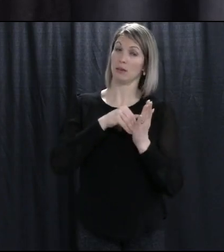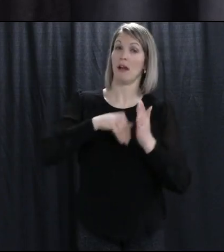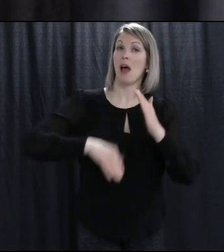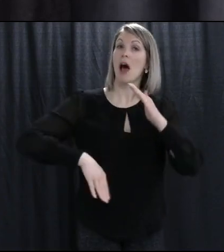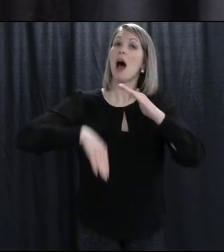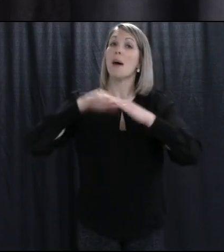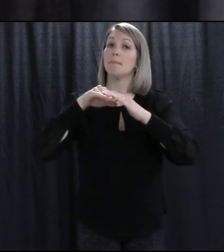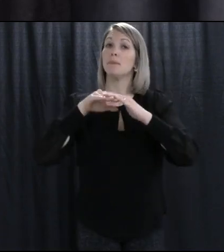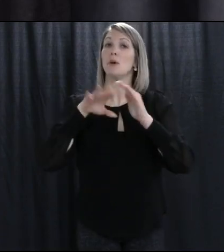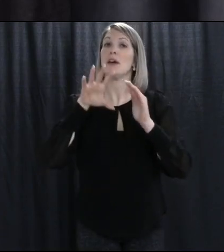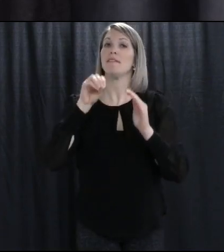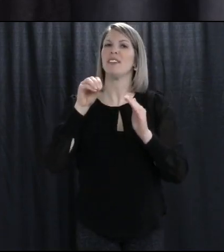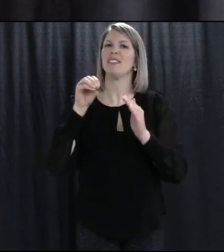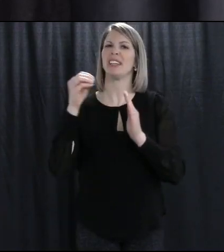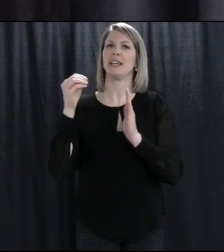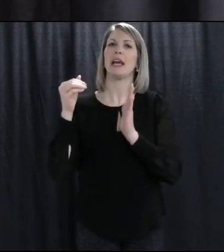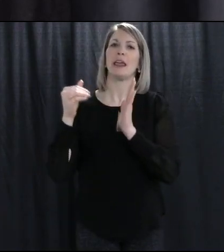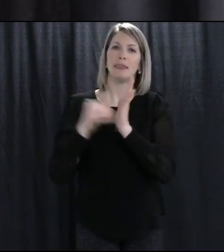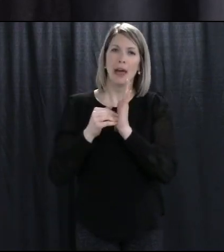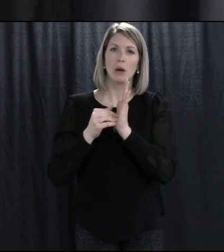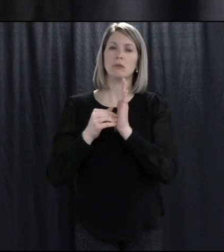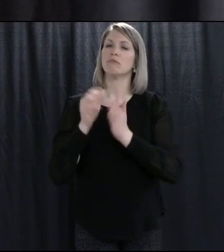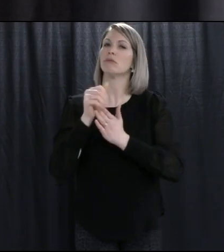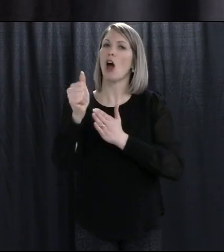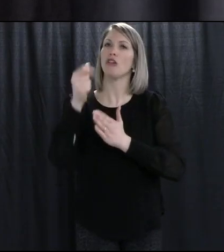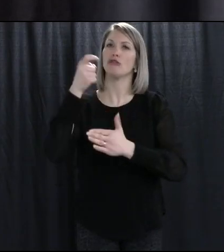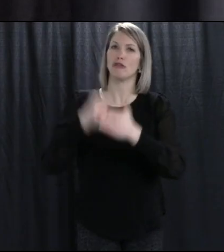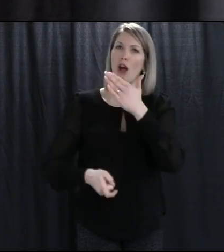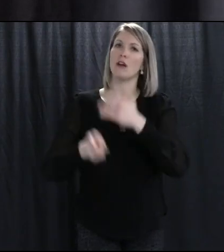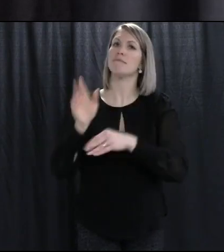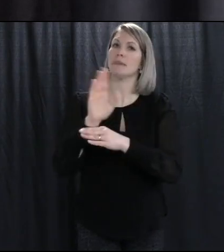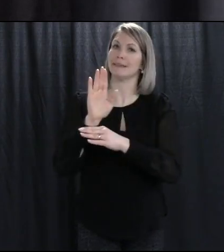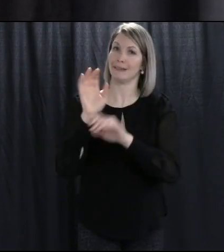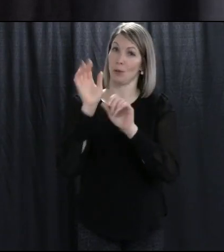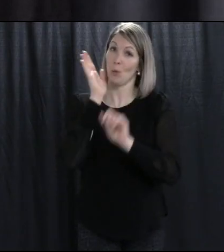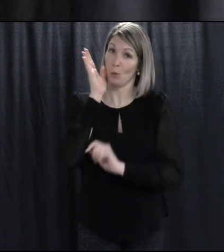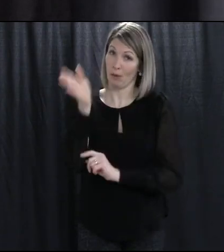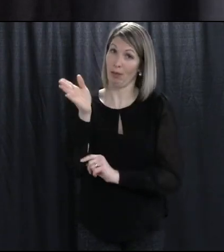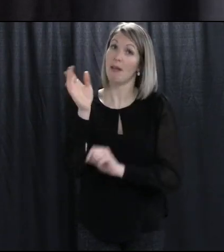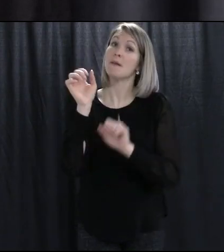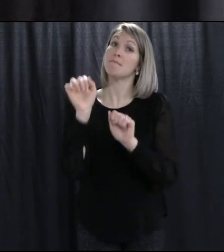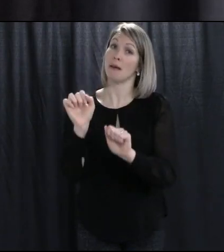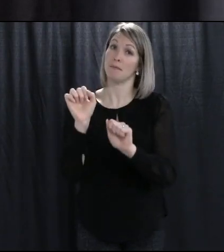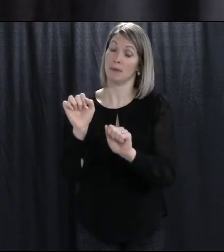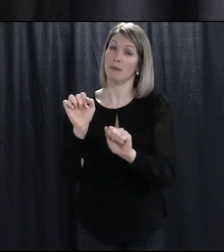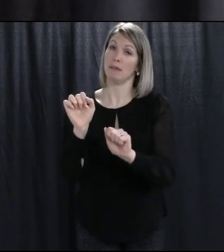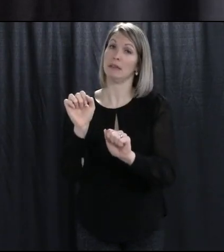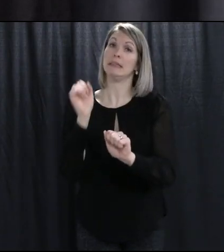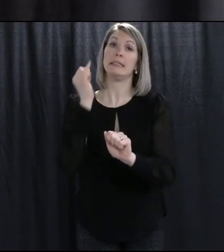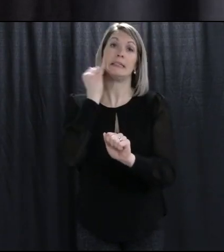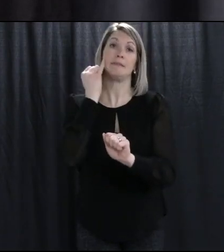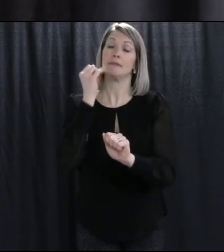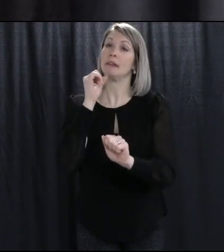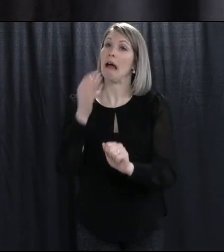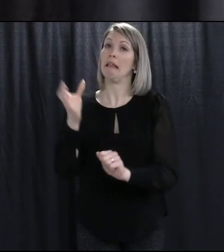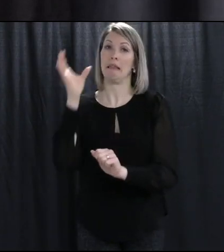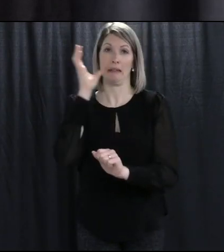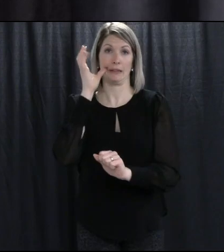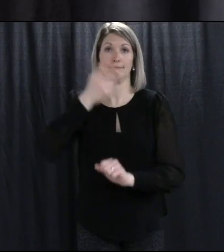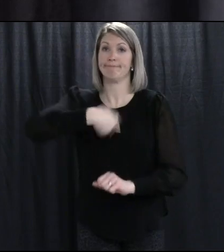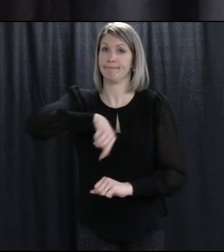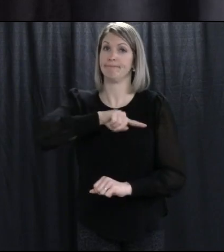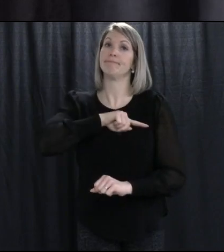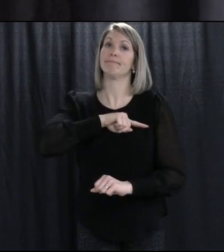$50,000. I can't read my own physician's handwriting here. And directors in corporations would be held